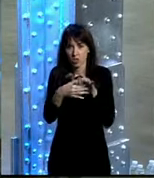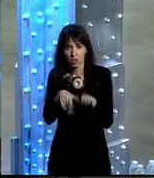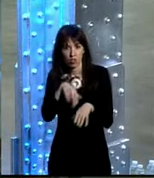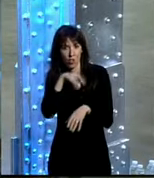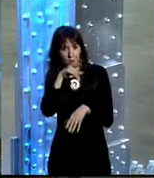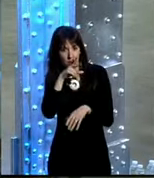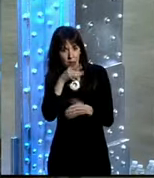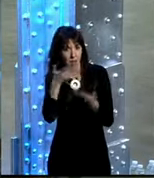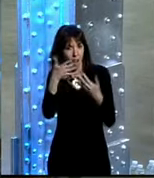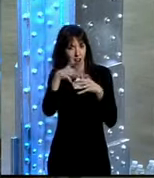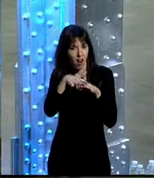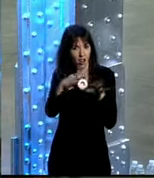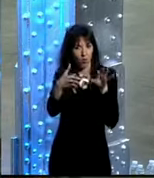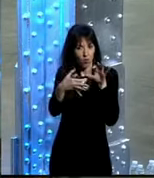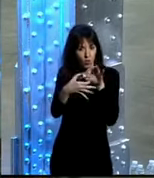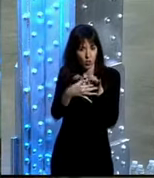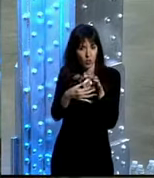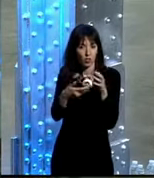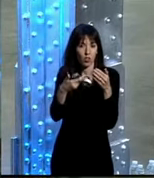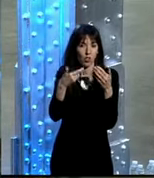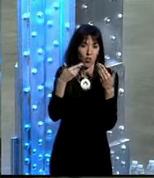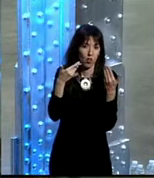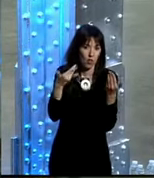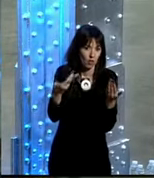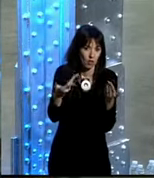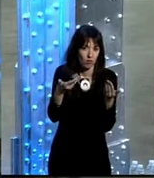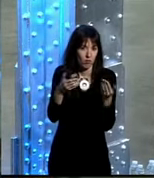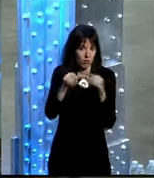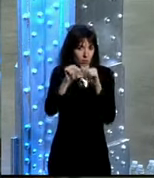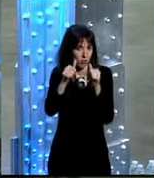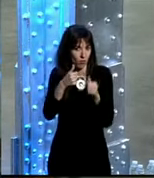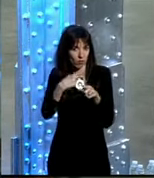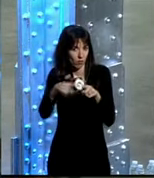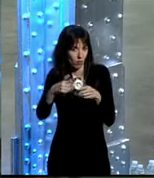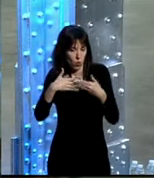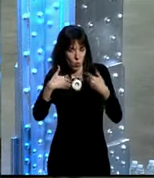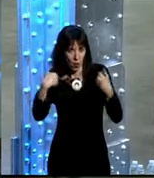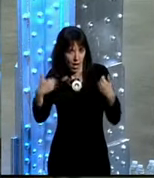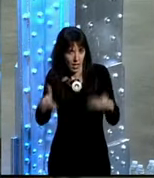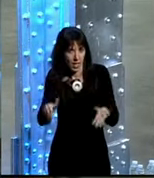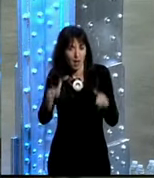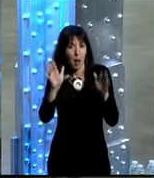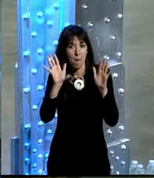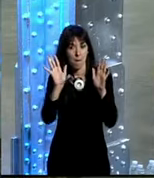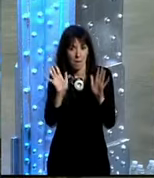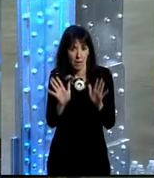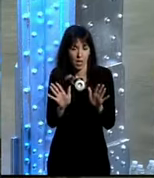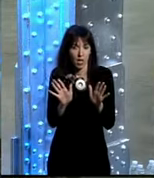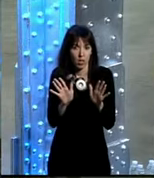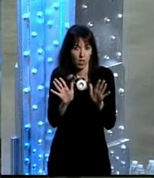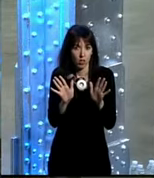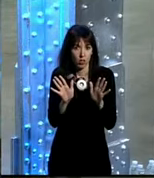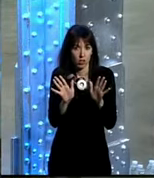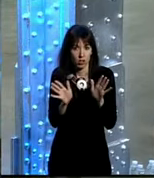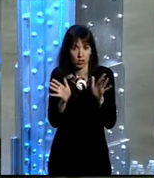via a book or another media or something like that, but connection in person,